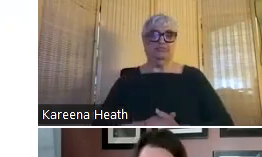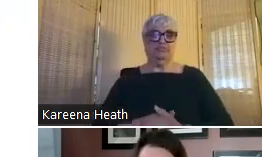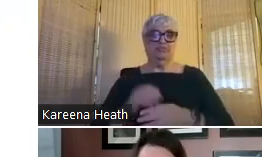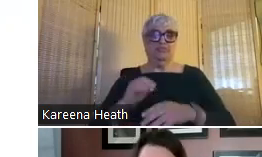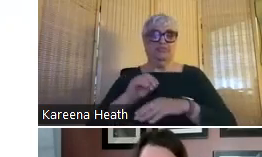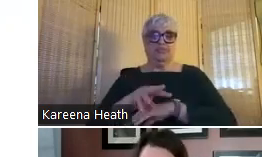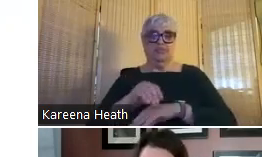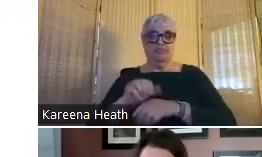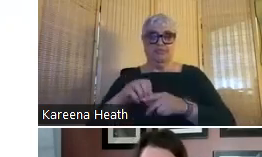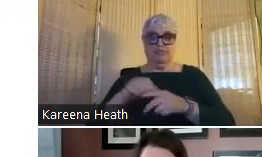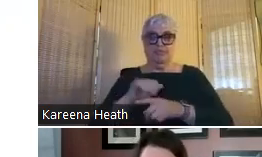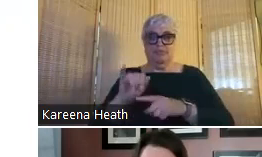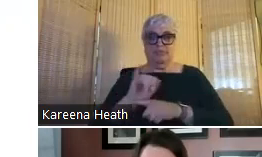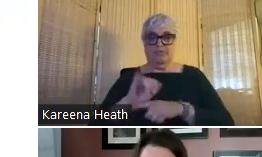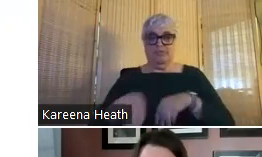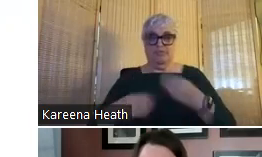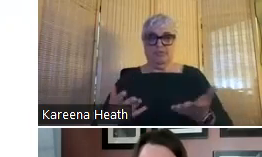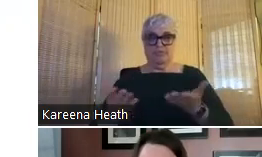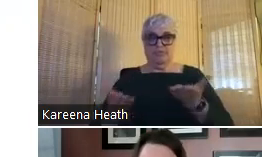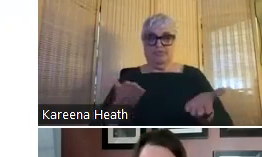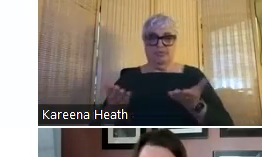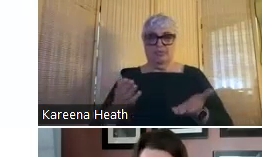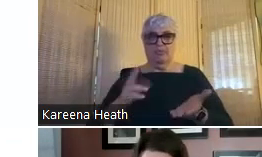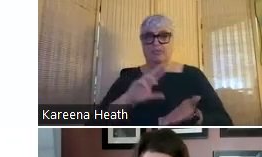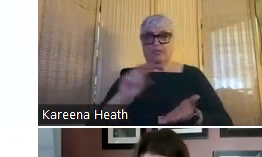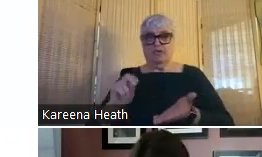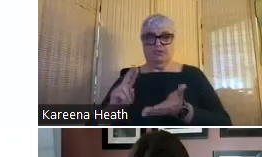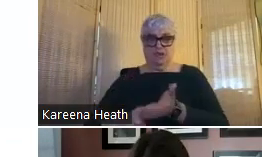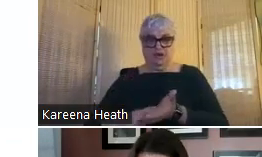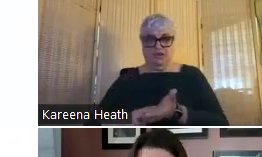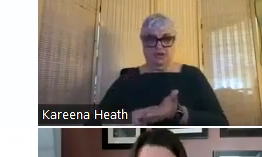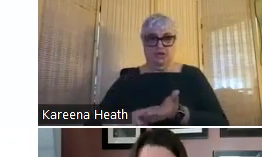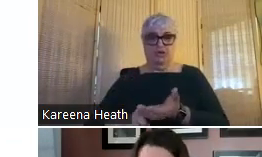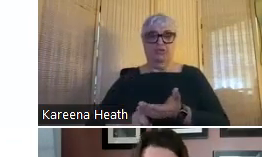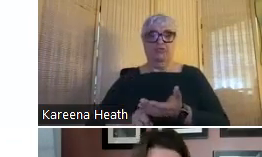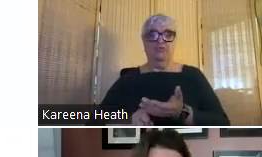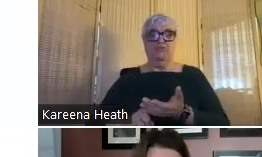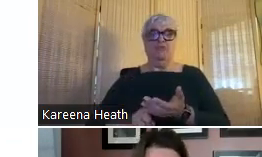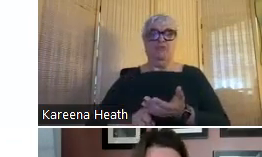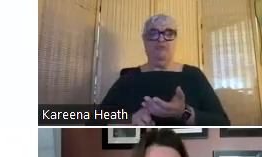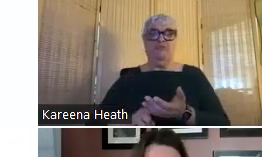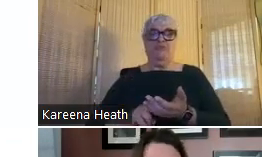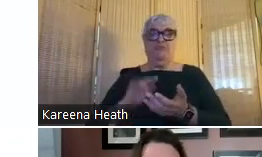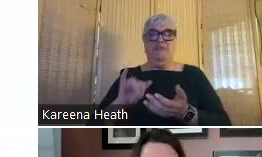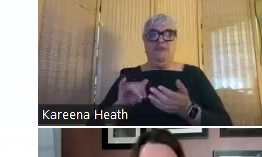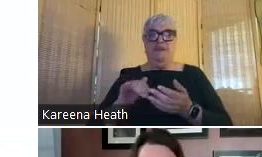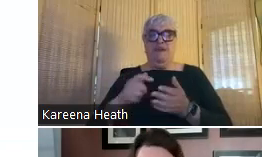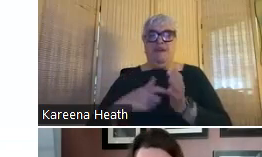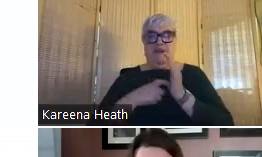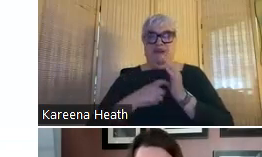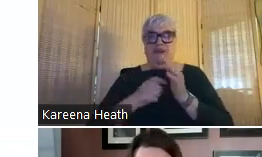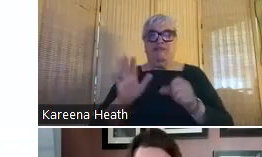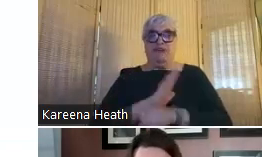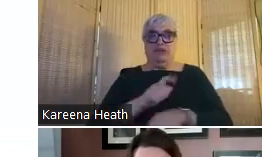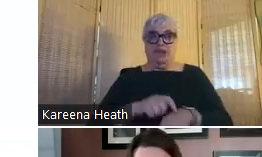in training and interns that are providing services require co-signature. And again, this is something in current rule. Full-time